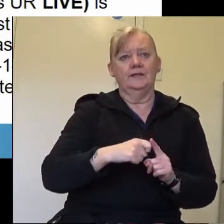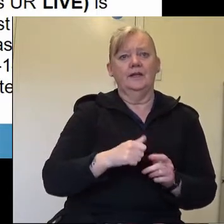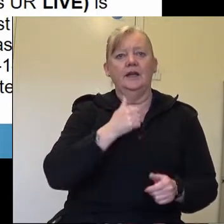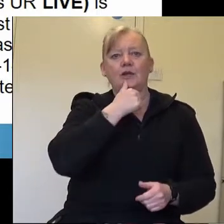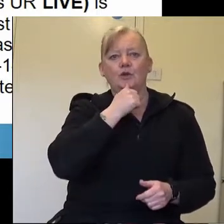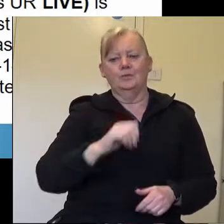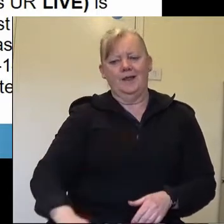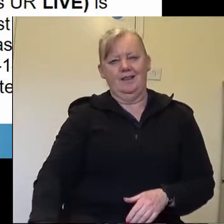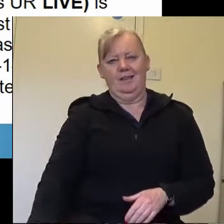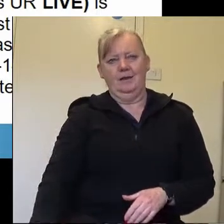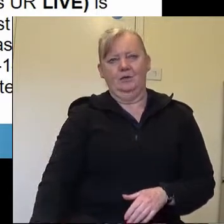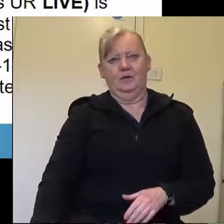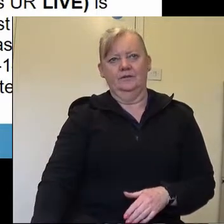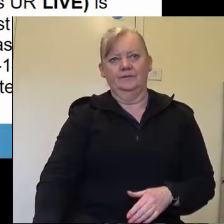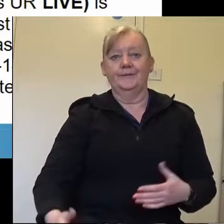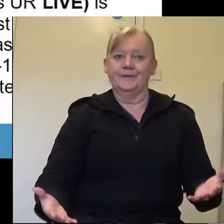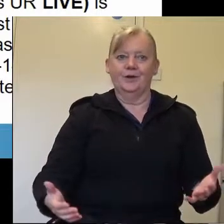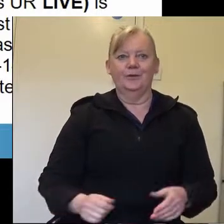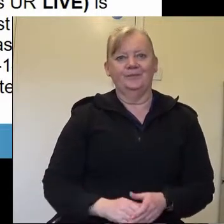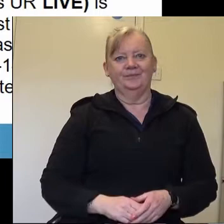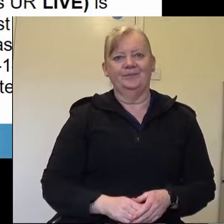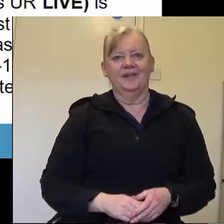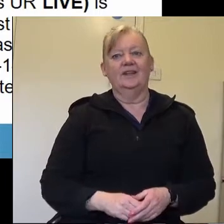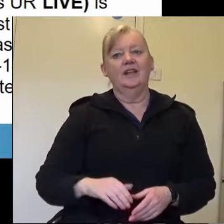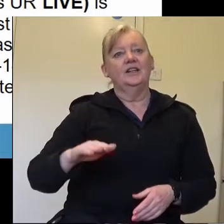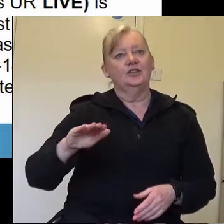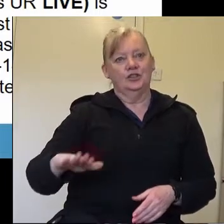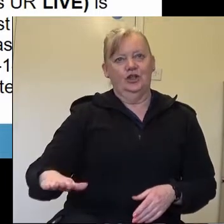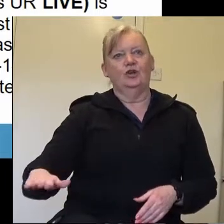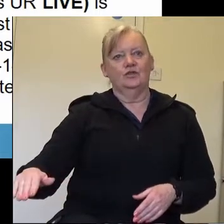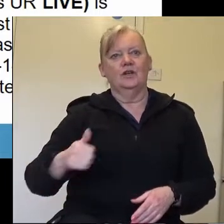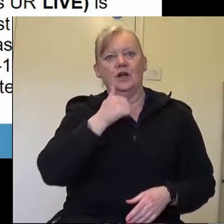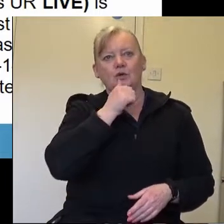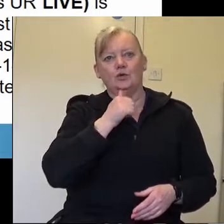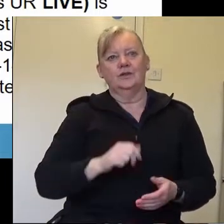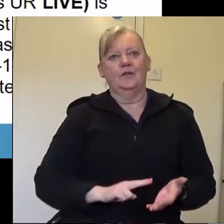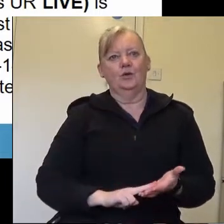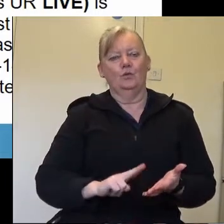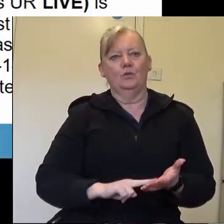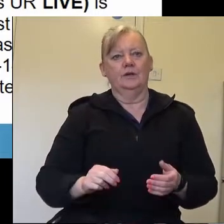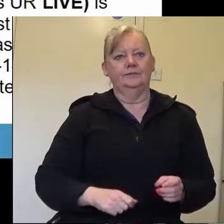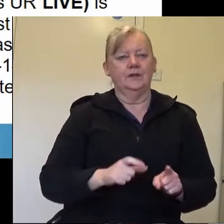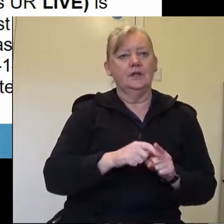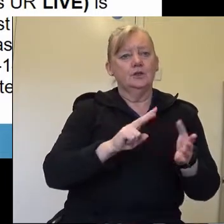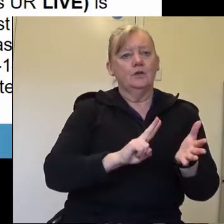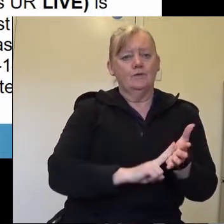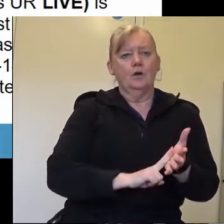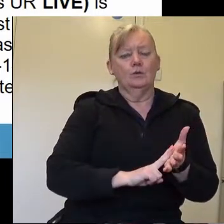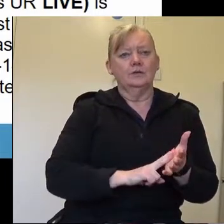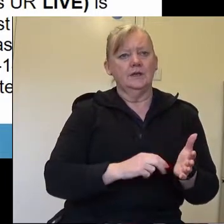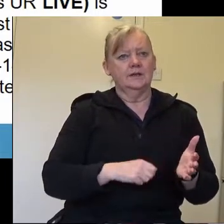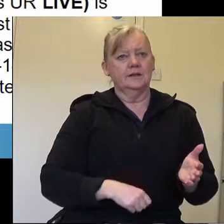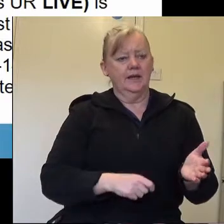for little ones. So kids are on the proper YouTube. Digital Vaults, which is